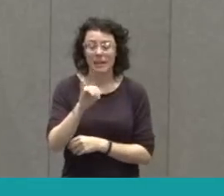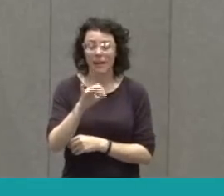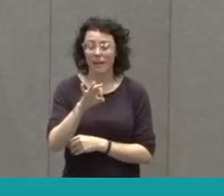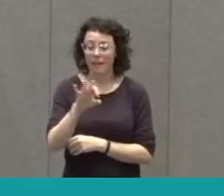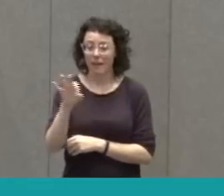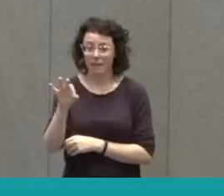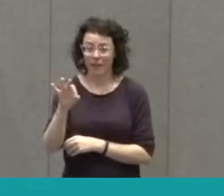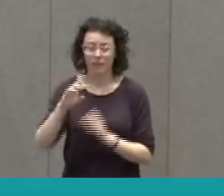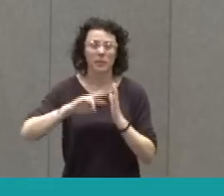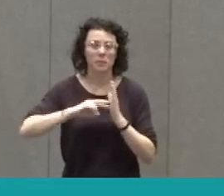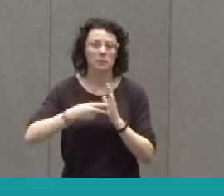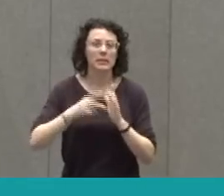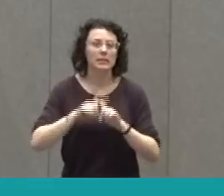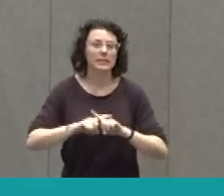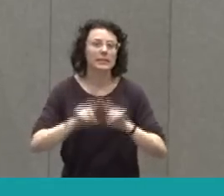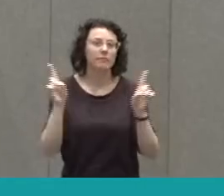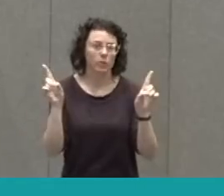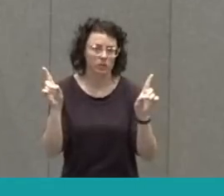my spelling